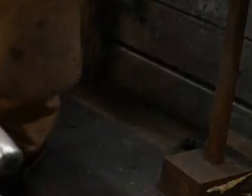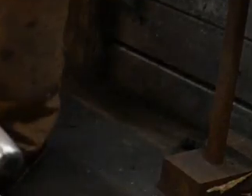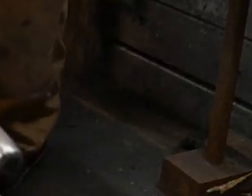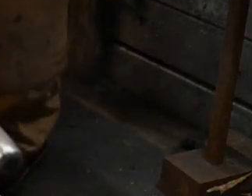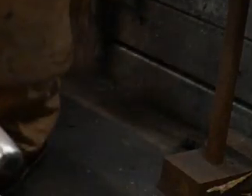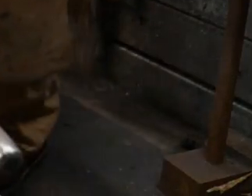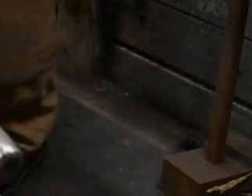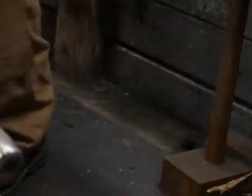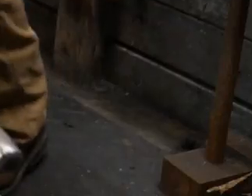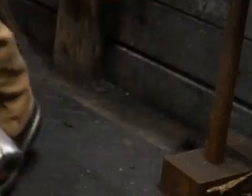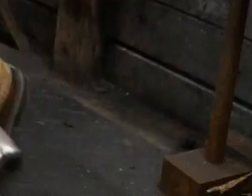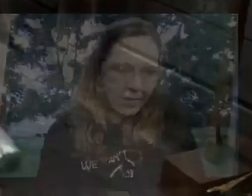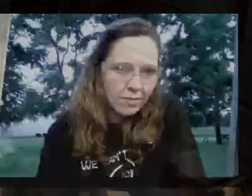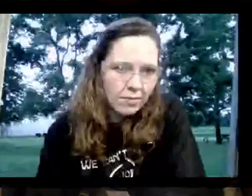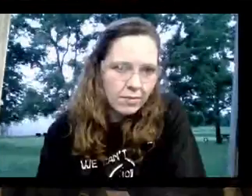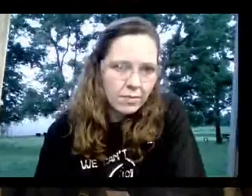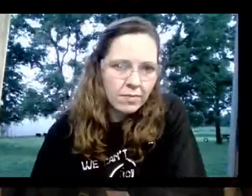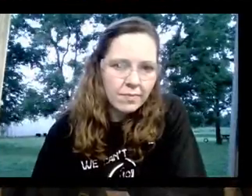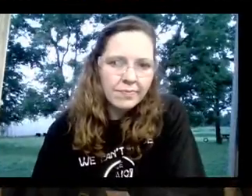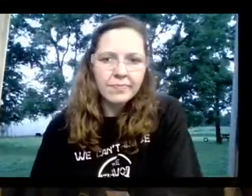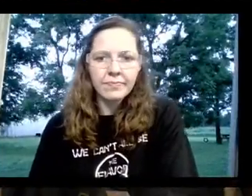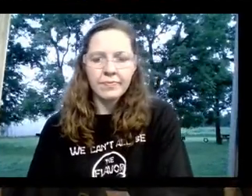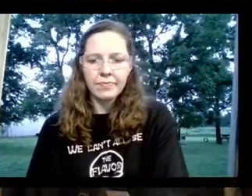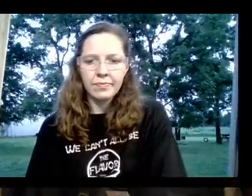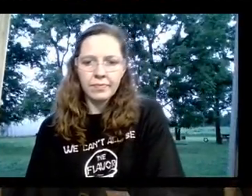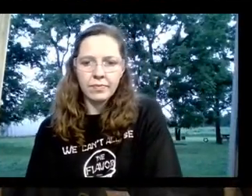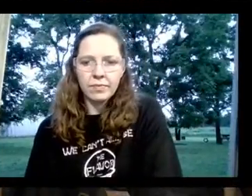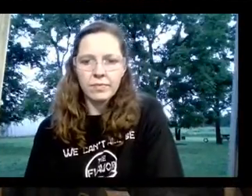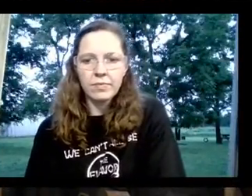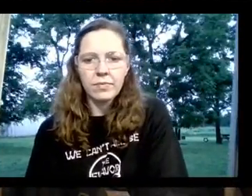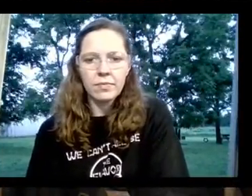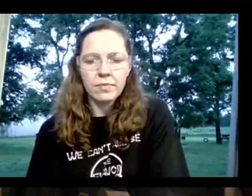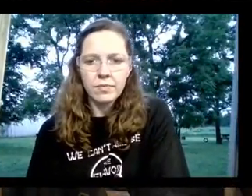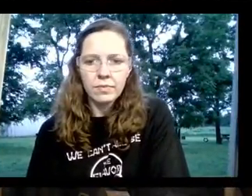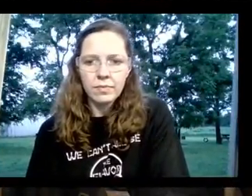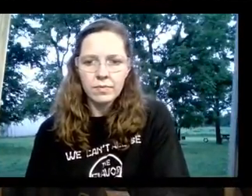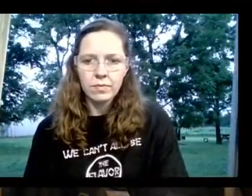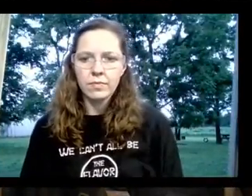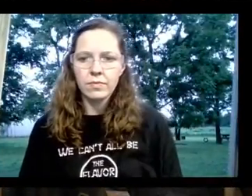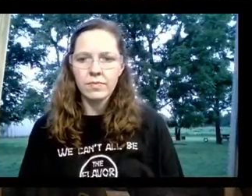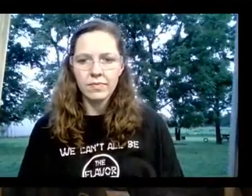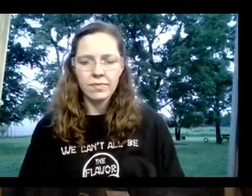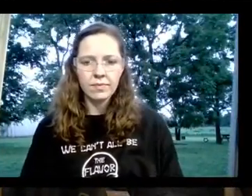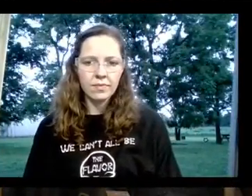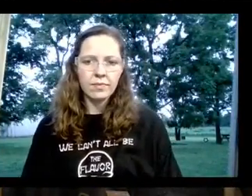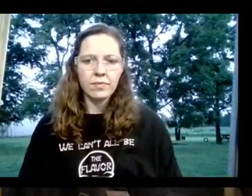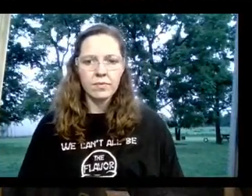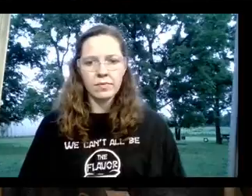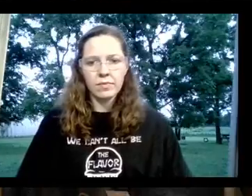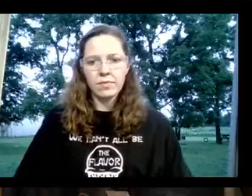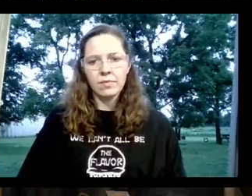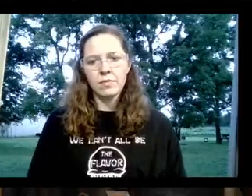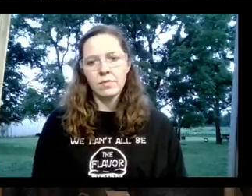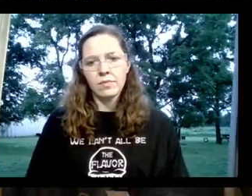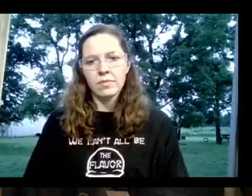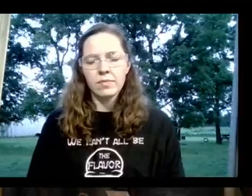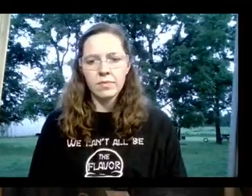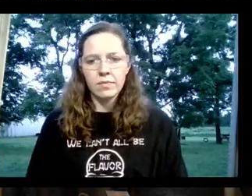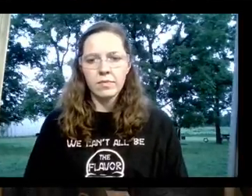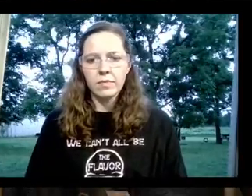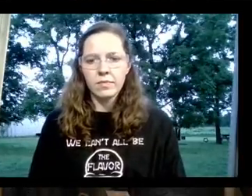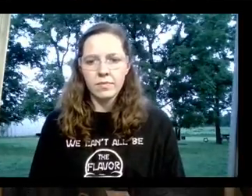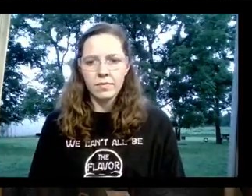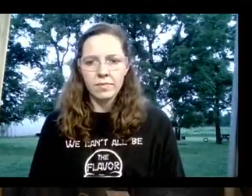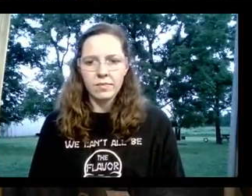Okay. Oh, yes. To answer that question, yes, it can. A lower grade wrought iron can be made into a higher